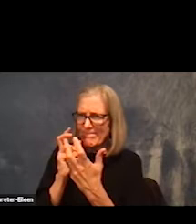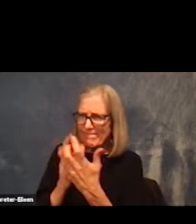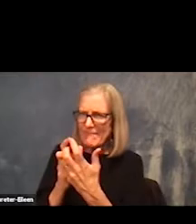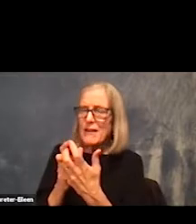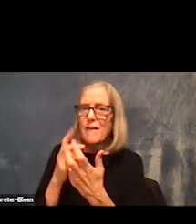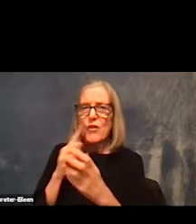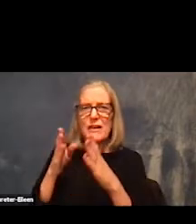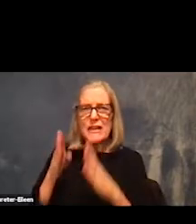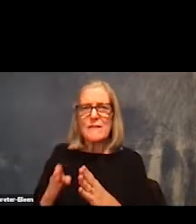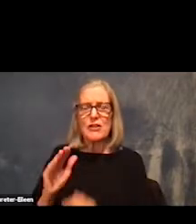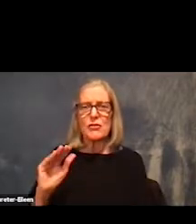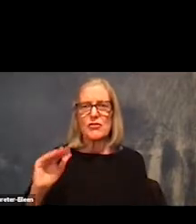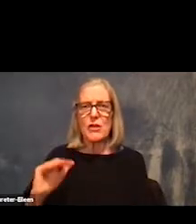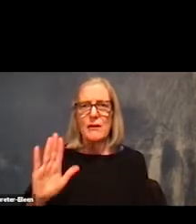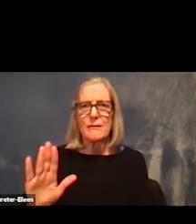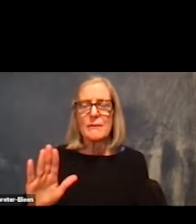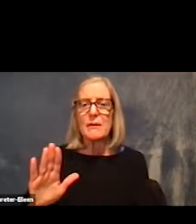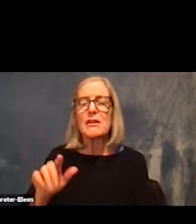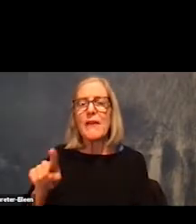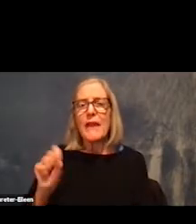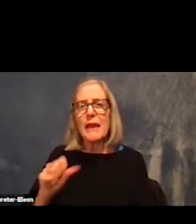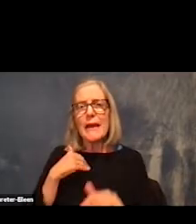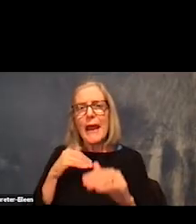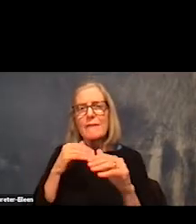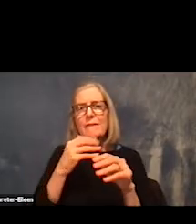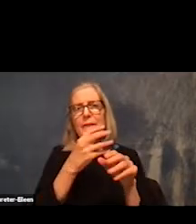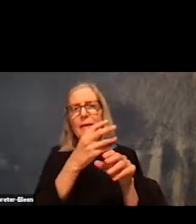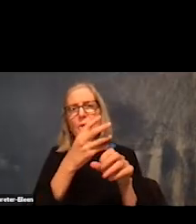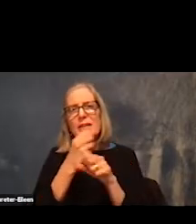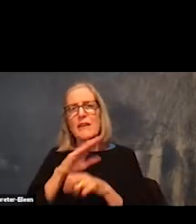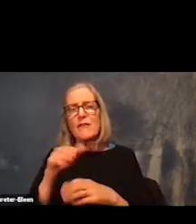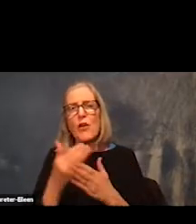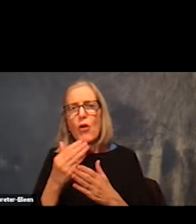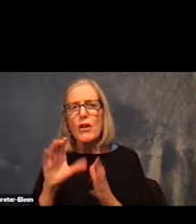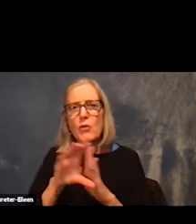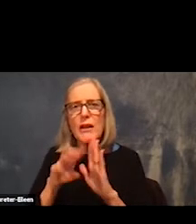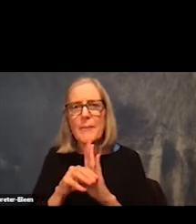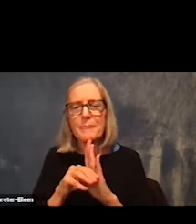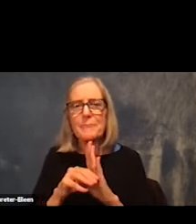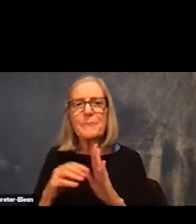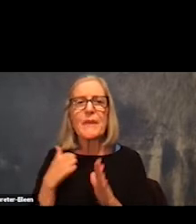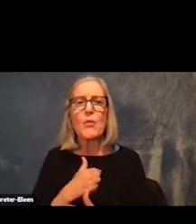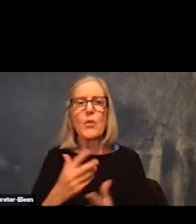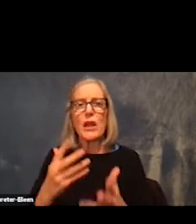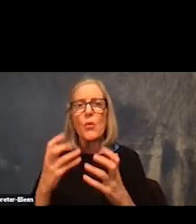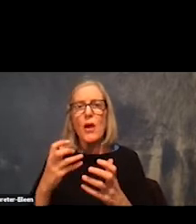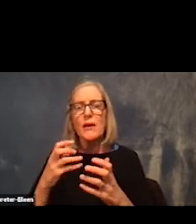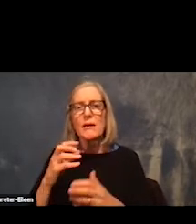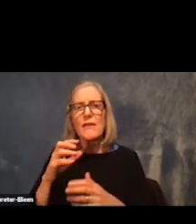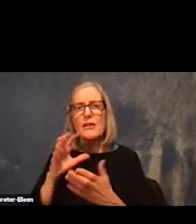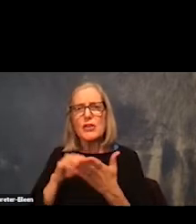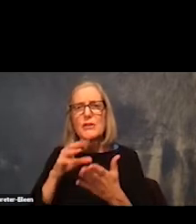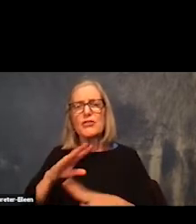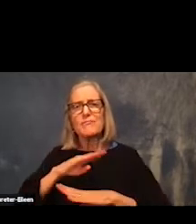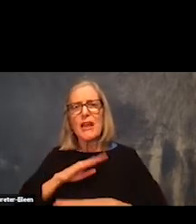will have access to the general curriculum. We want children with IEPs to meet all the standards of the general curriculum. The